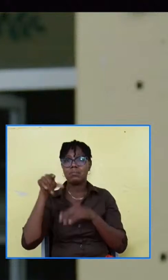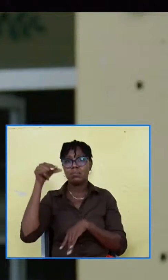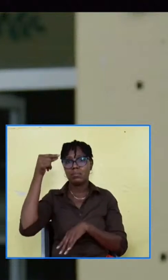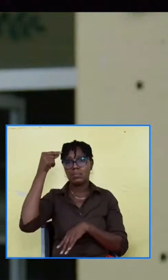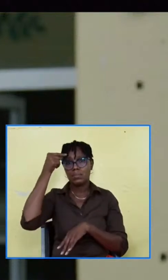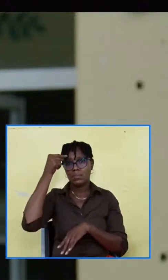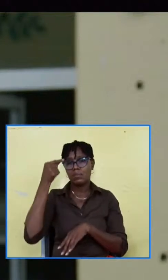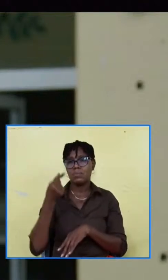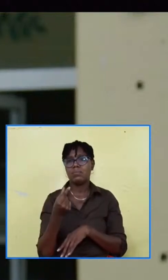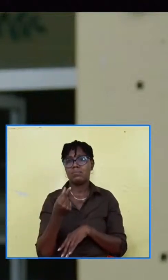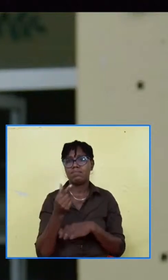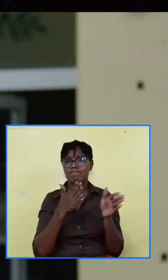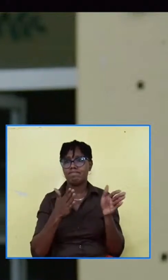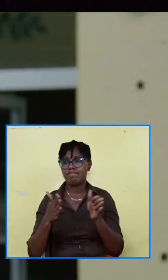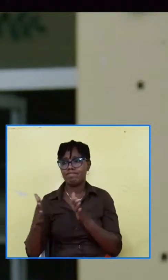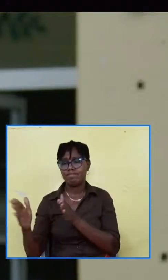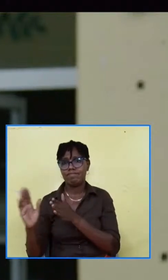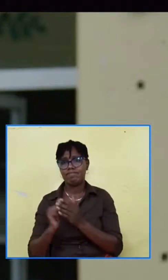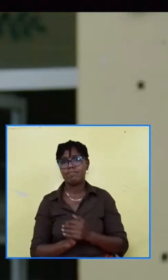model, and